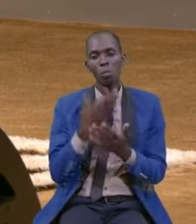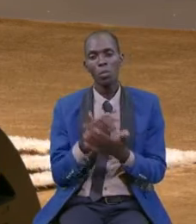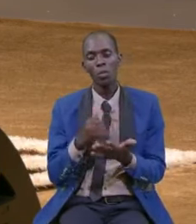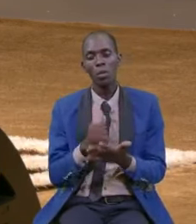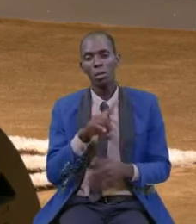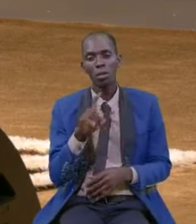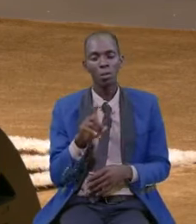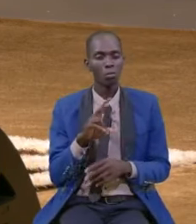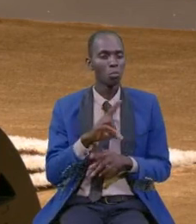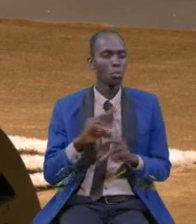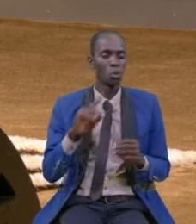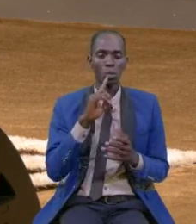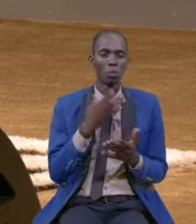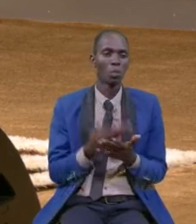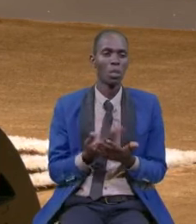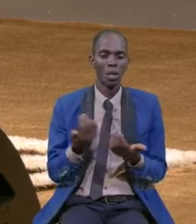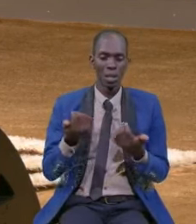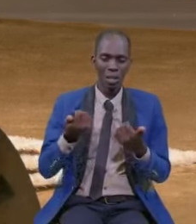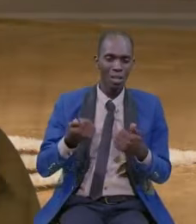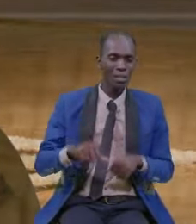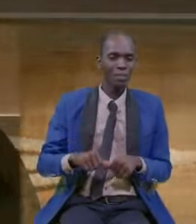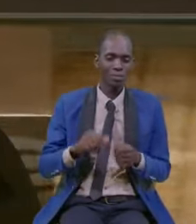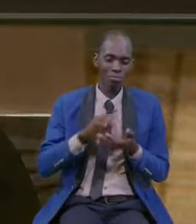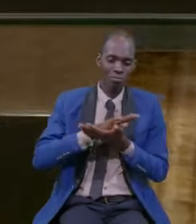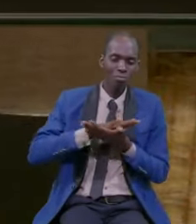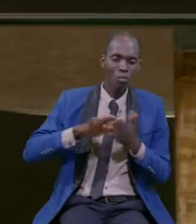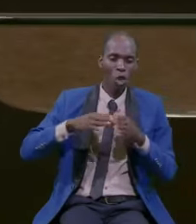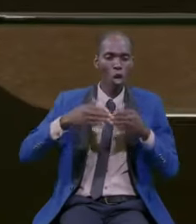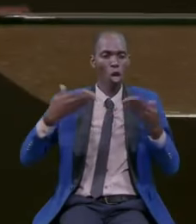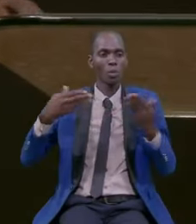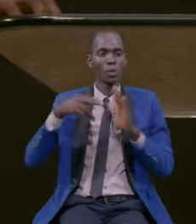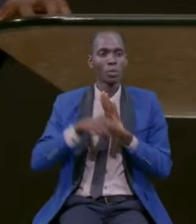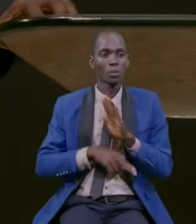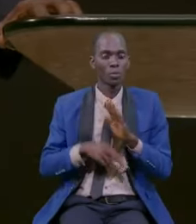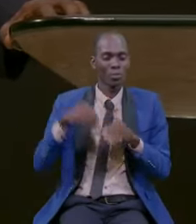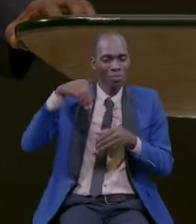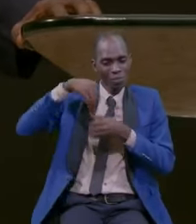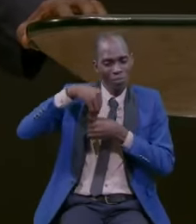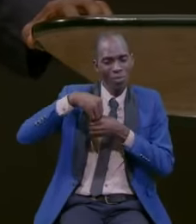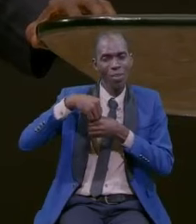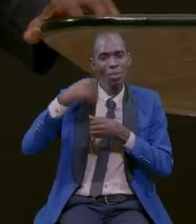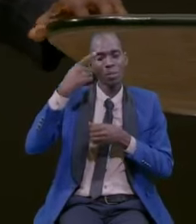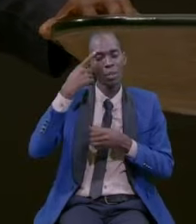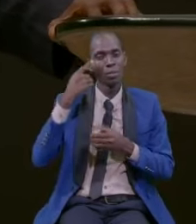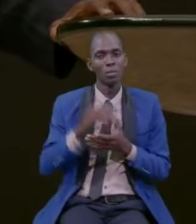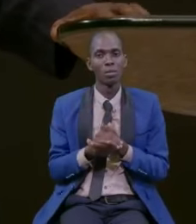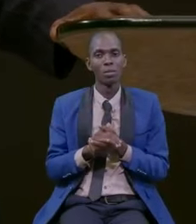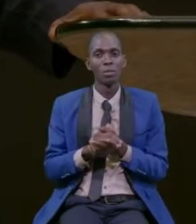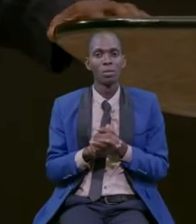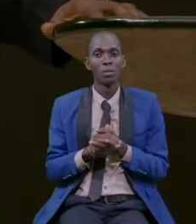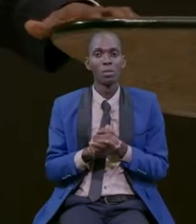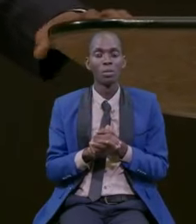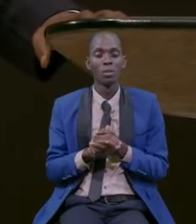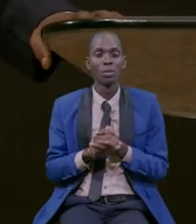transparency in action transperency in the Inner Man do people